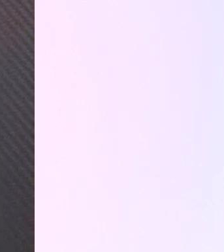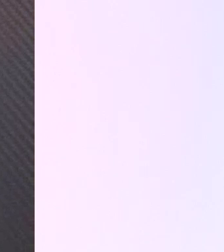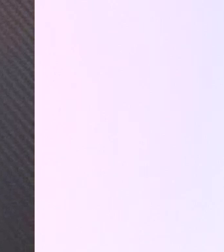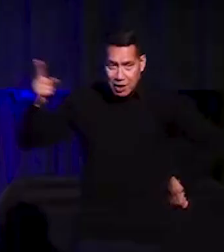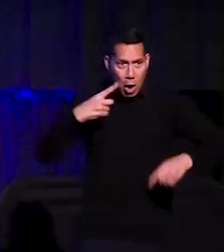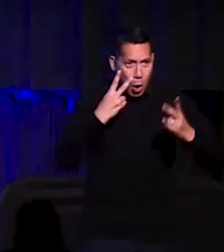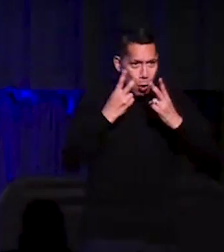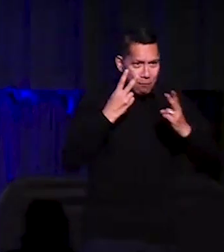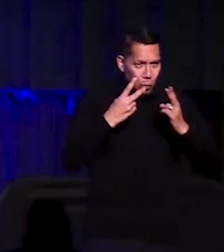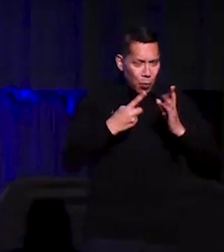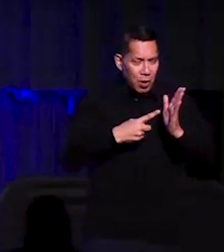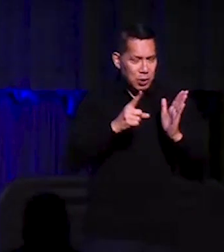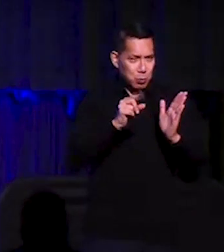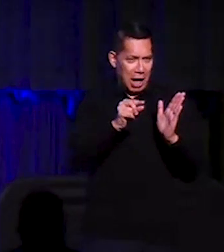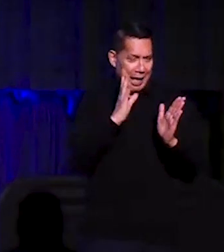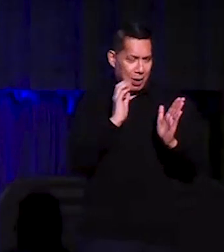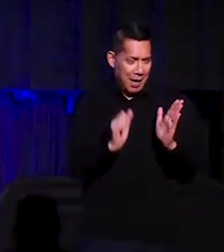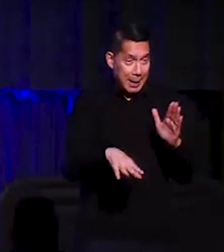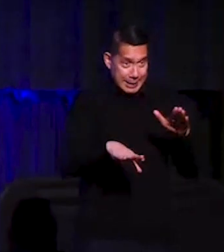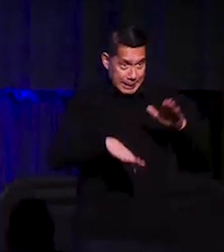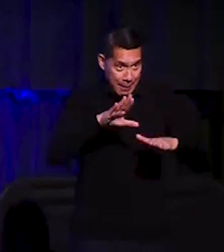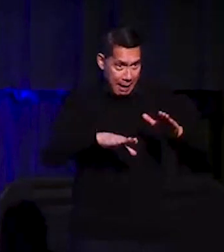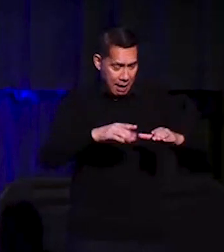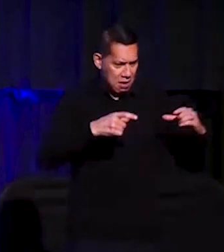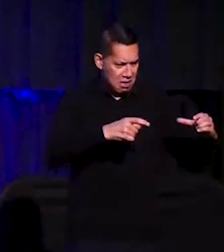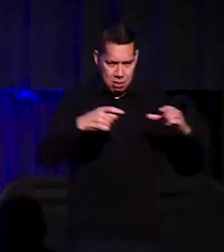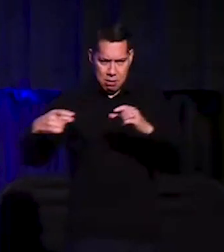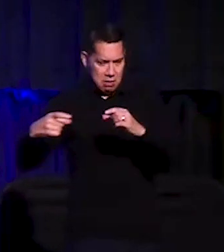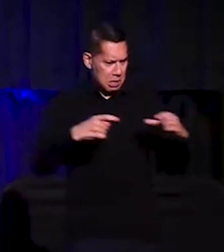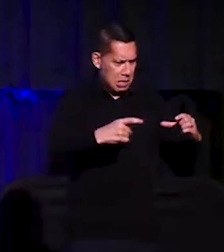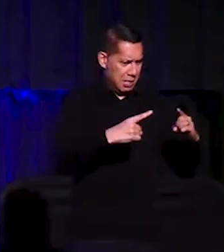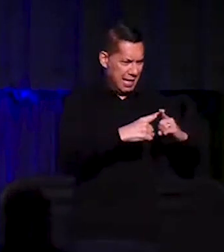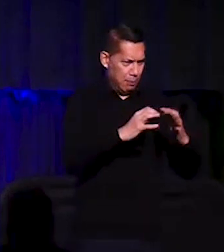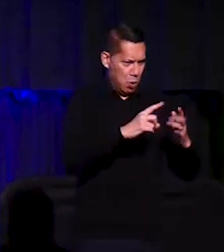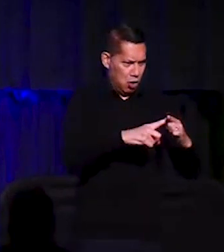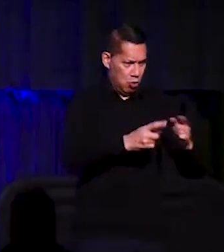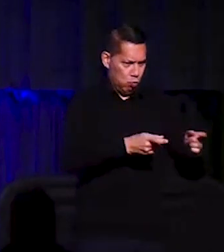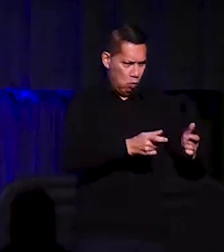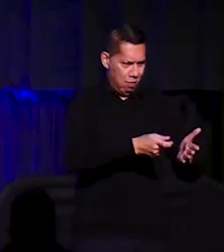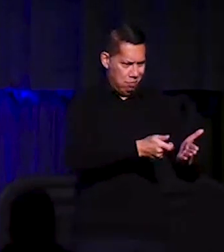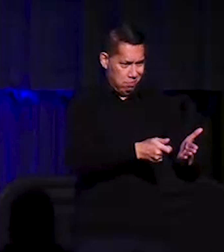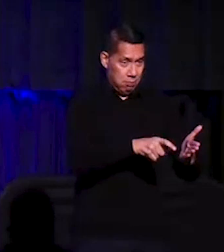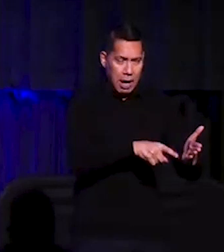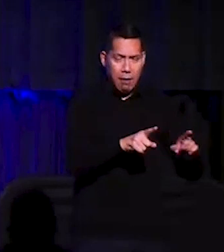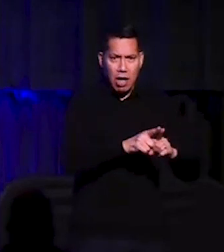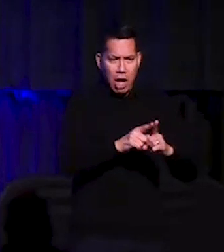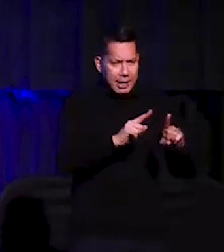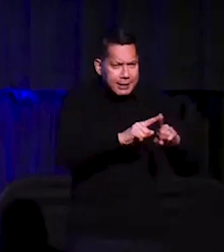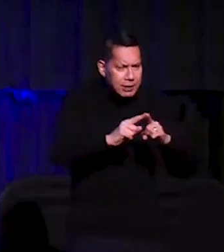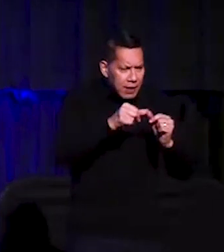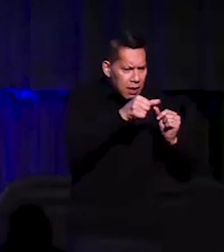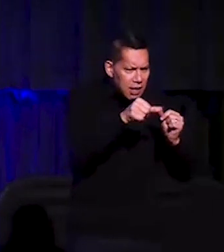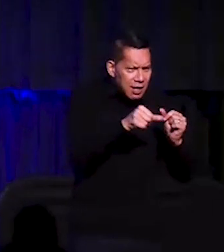can't find it. But there's a similar one that basically an Xbox controller that have like different,